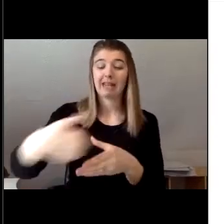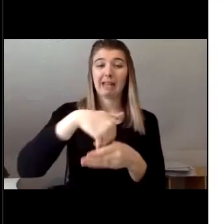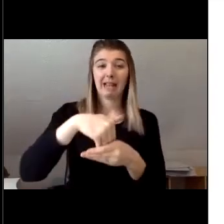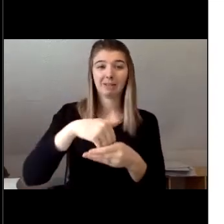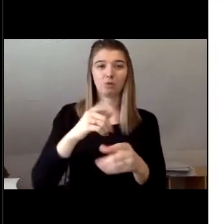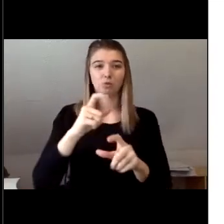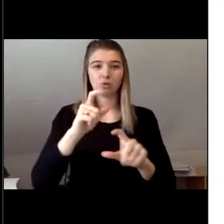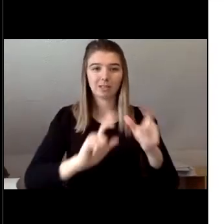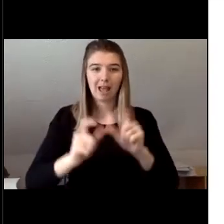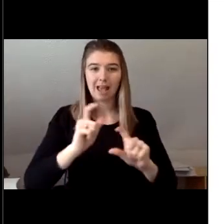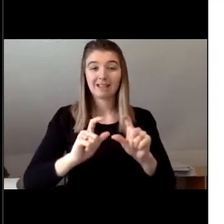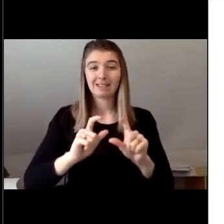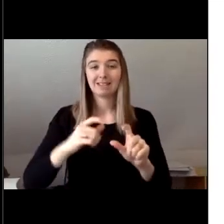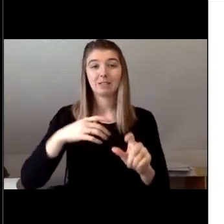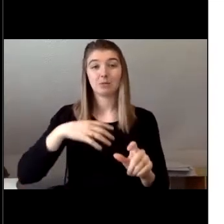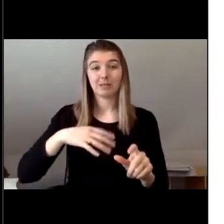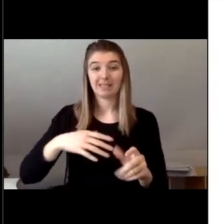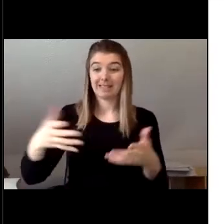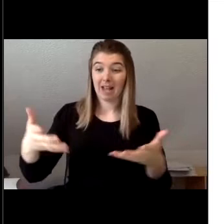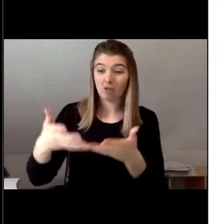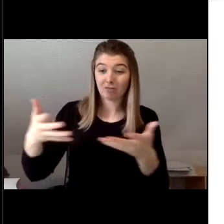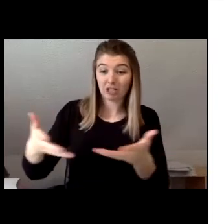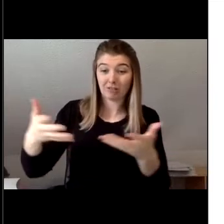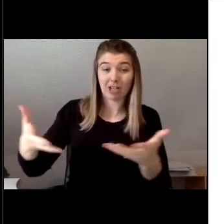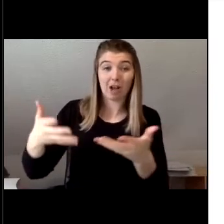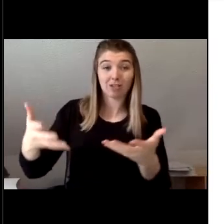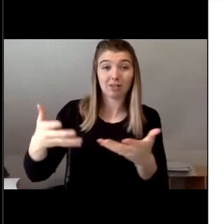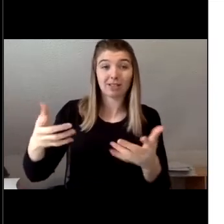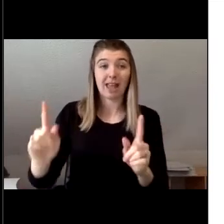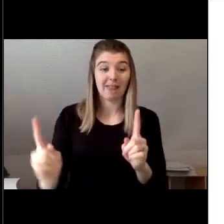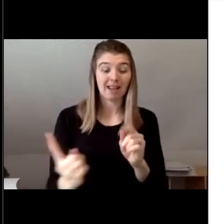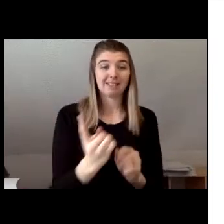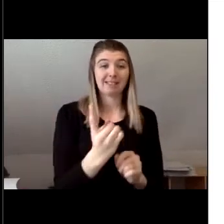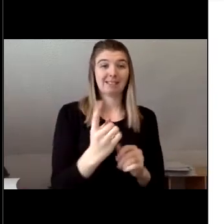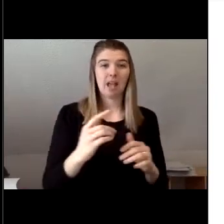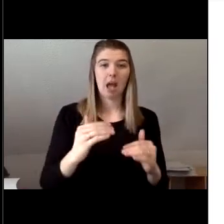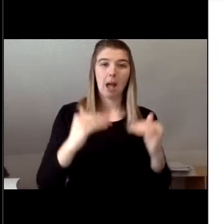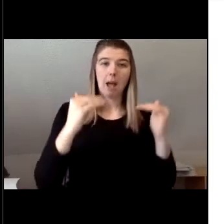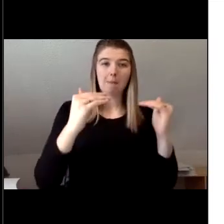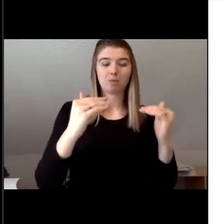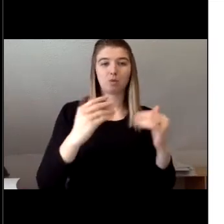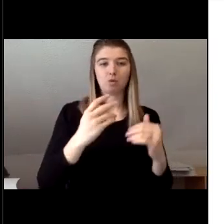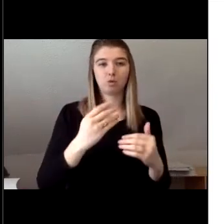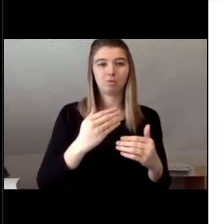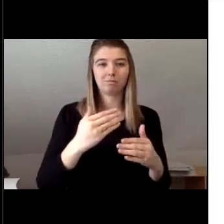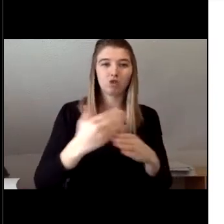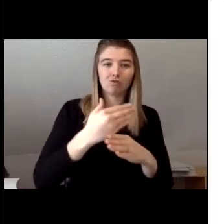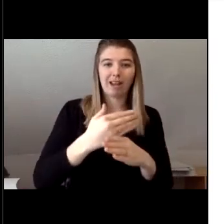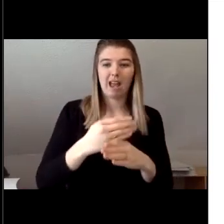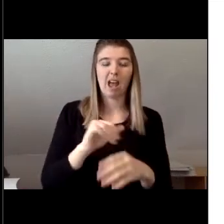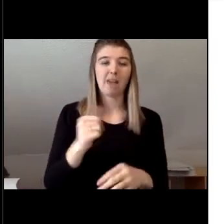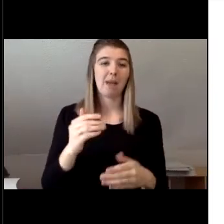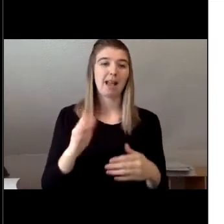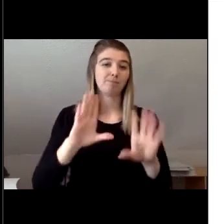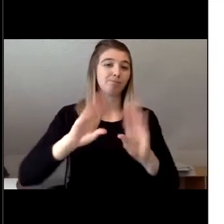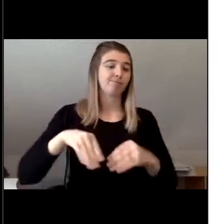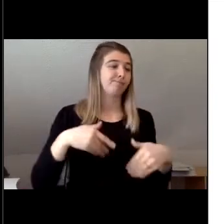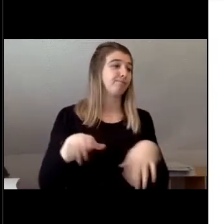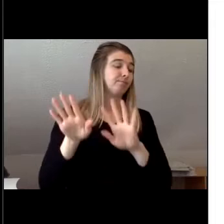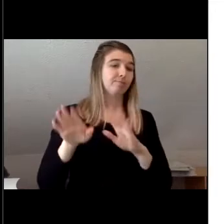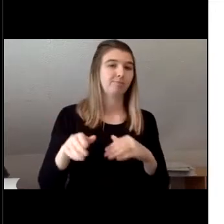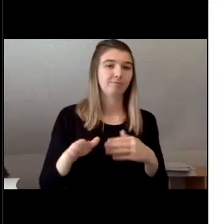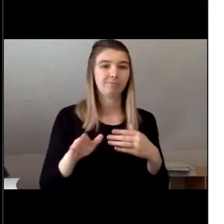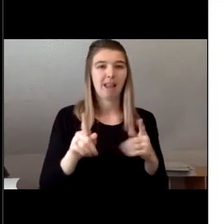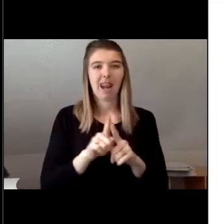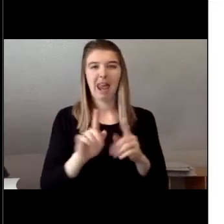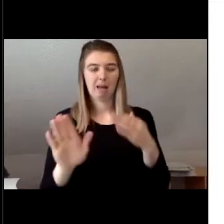want to do is encourage them to walk up that corridor and then find that the door is slammed in their face at the other end. And so it's for all of us really to look along